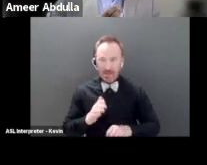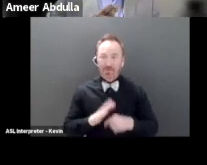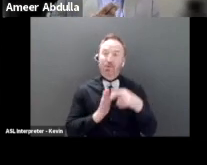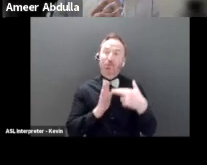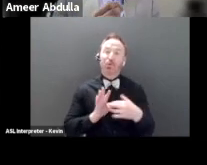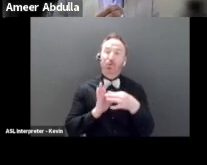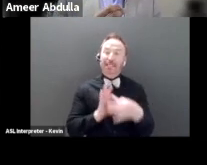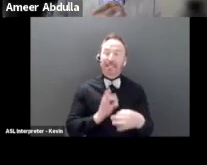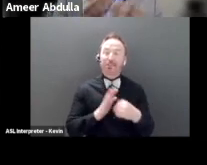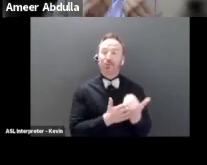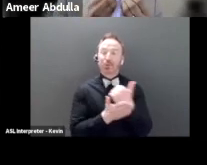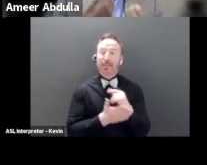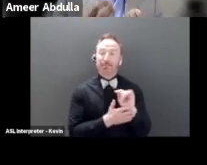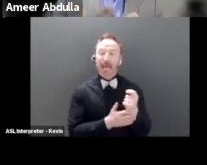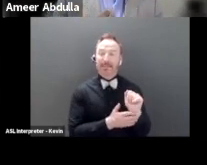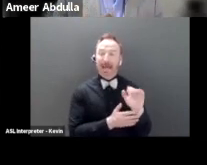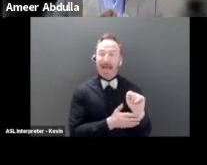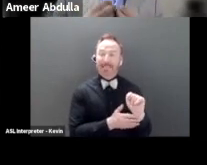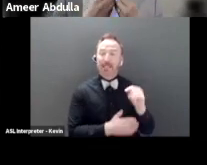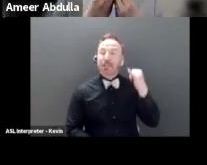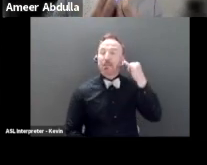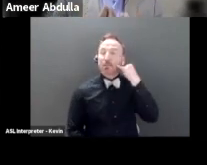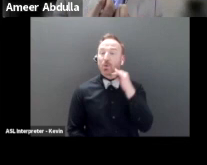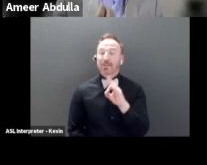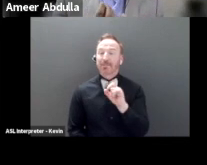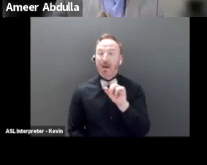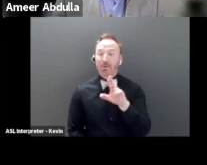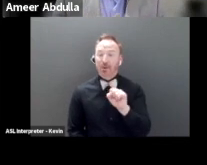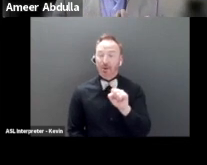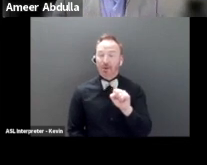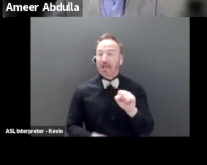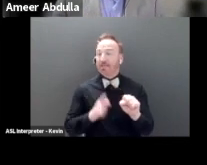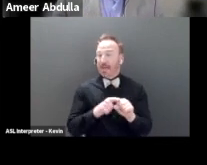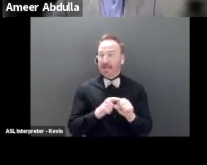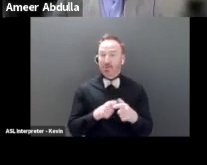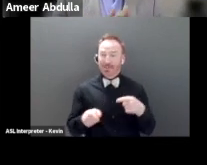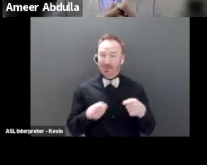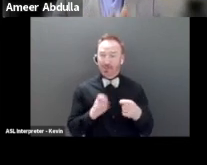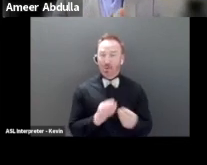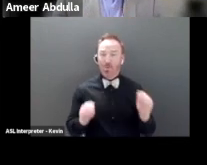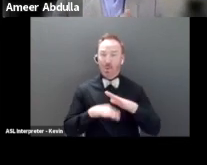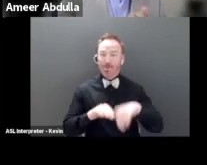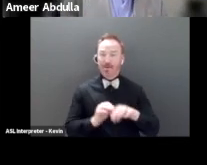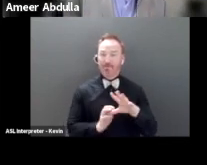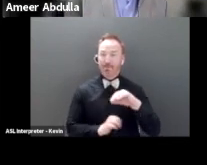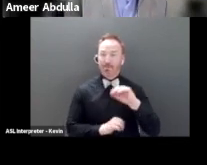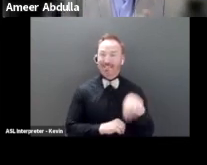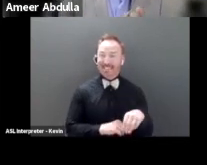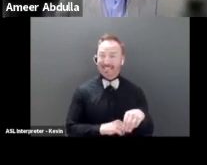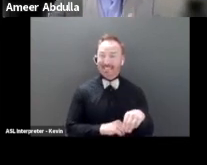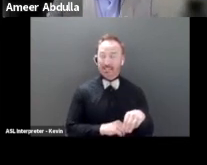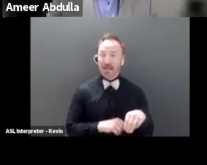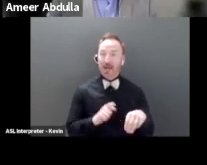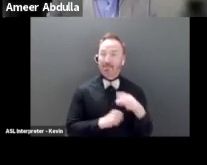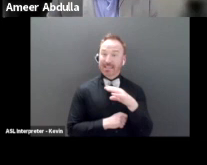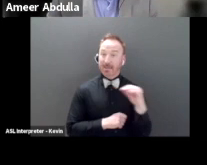that says if a founder is related to the company, meaning if they control more than 50% of the company, they'll be treated as an independent contractor